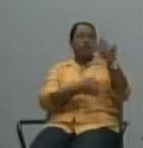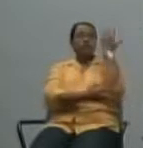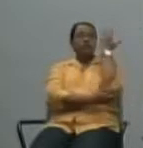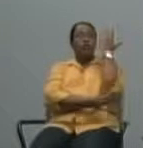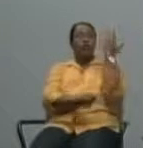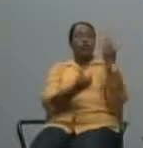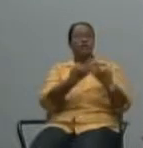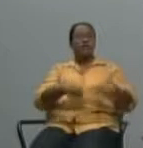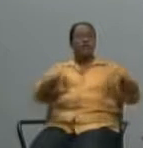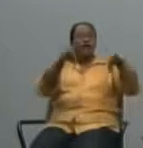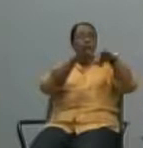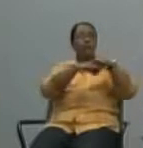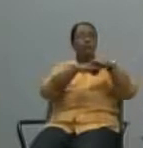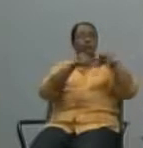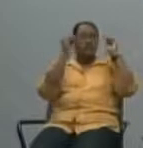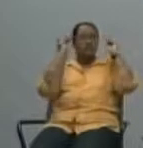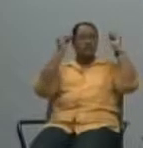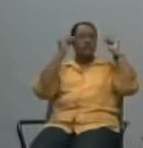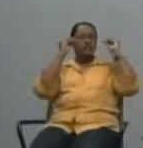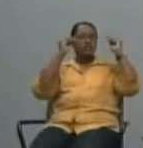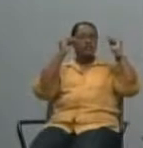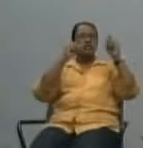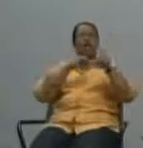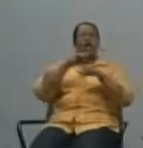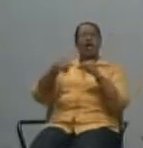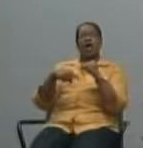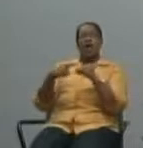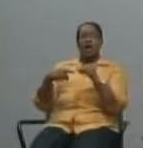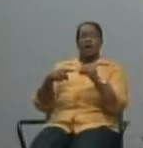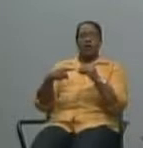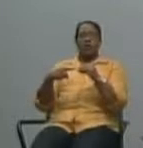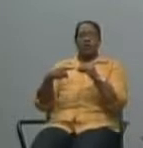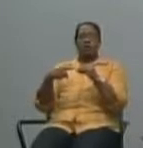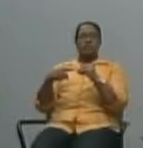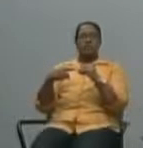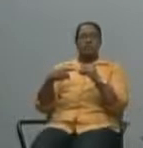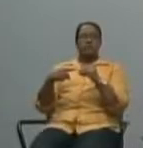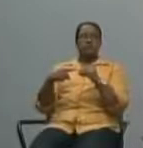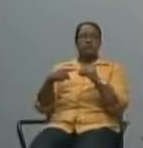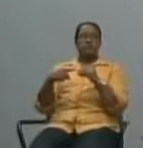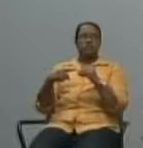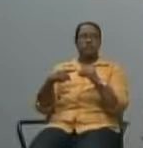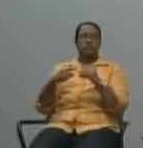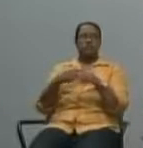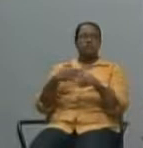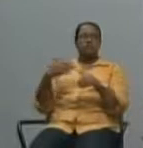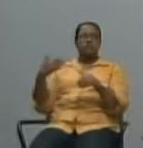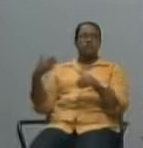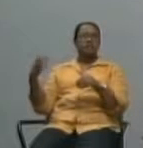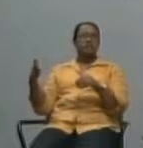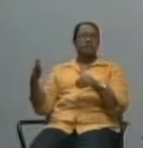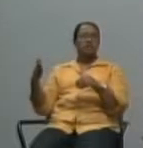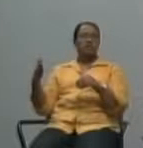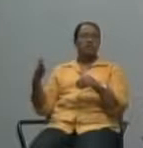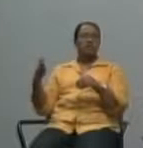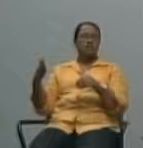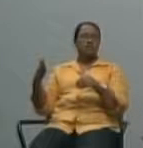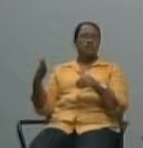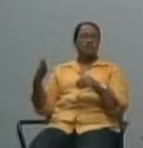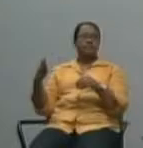key point of the teaching of our beloved Pope Francis. He never ceases to call us